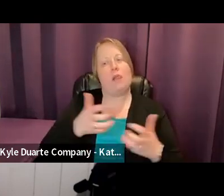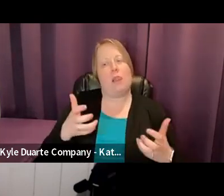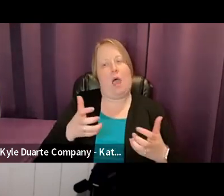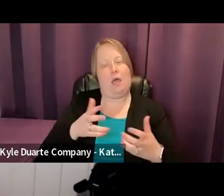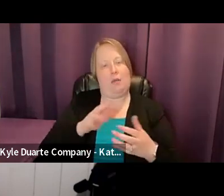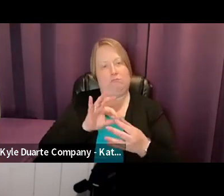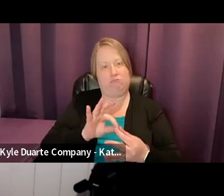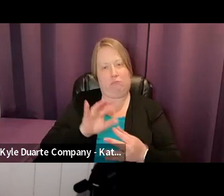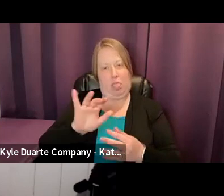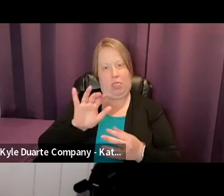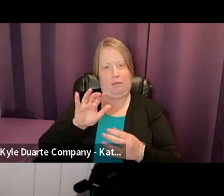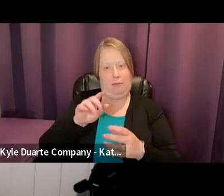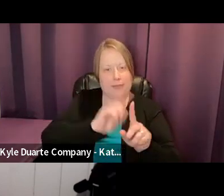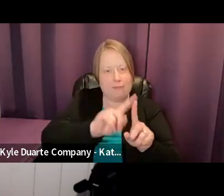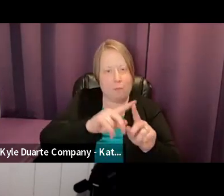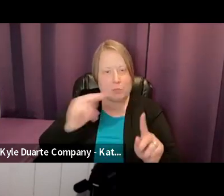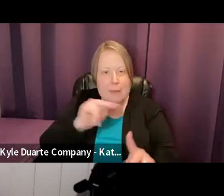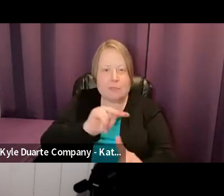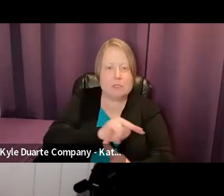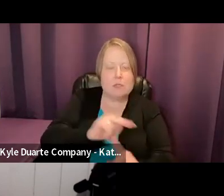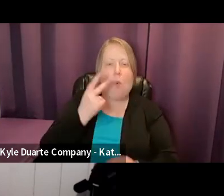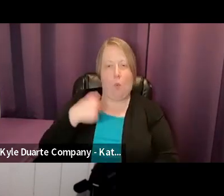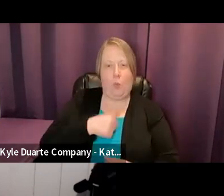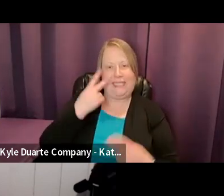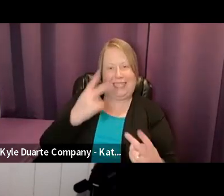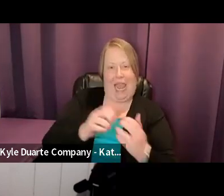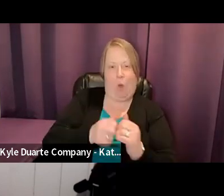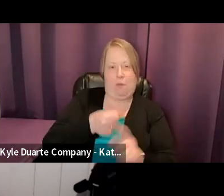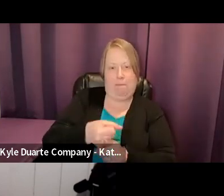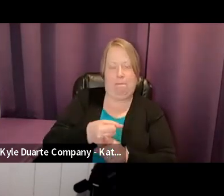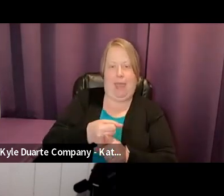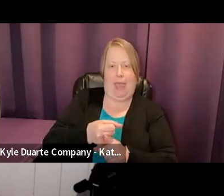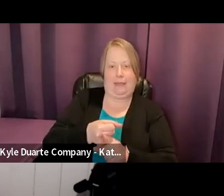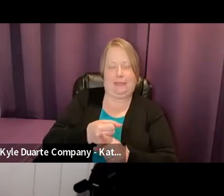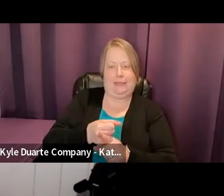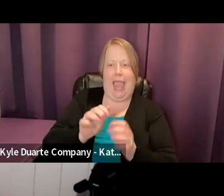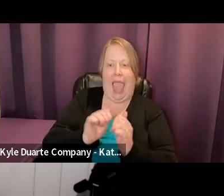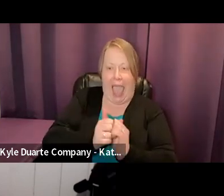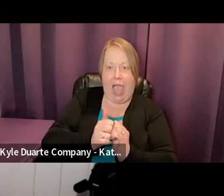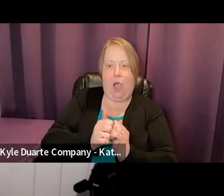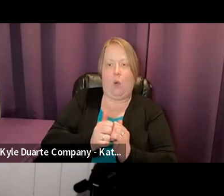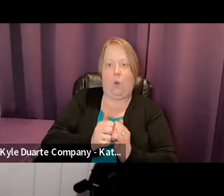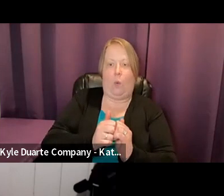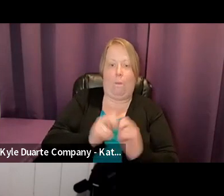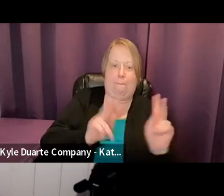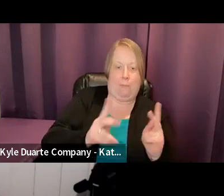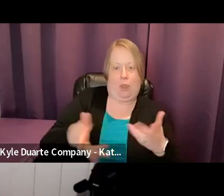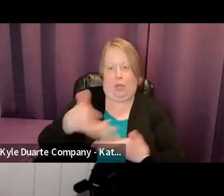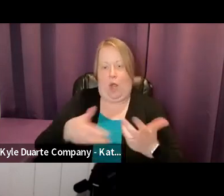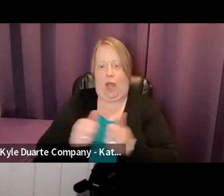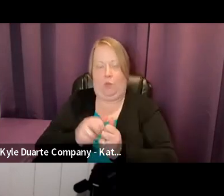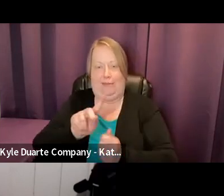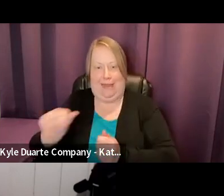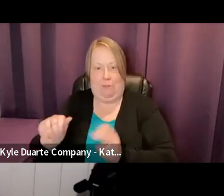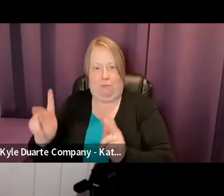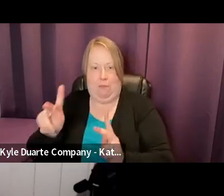are, and we see how they impact how disabled people are treated in the real world, in real world